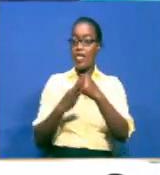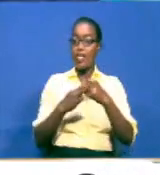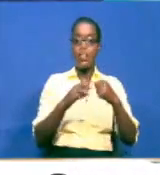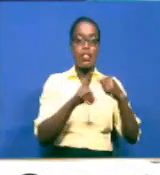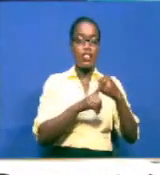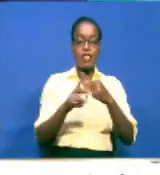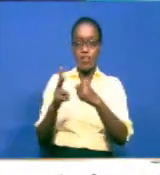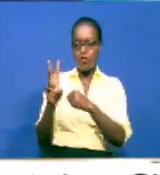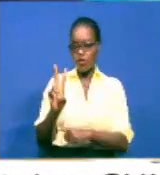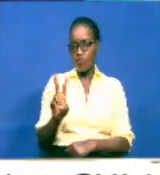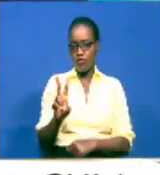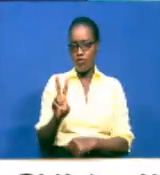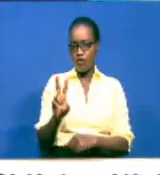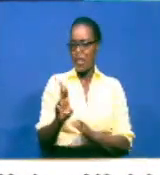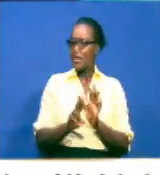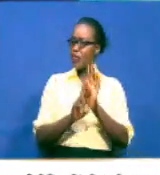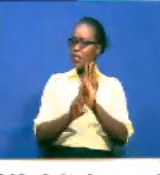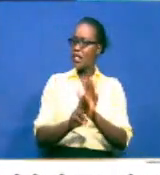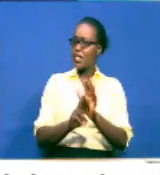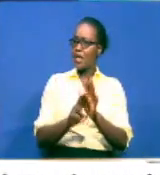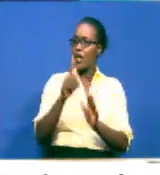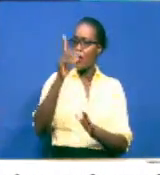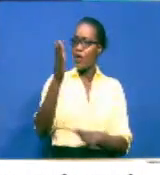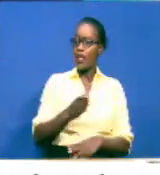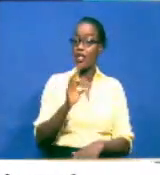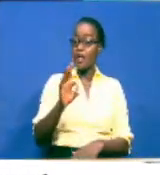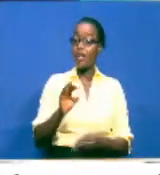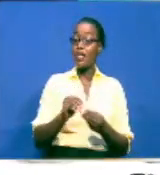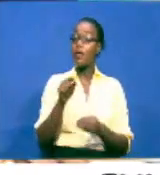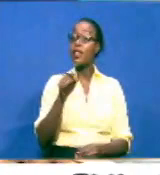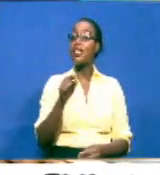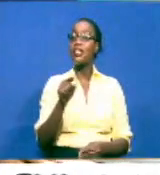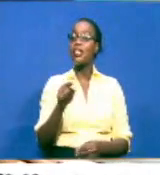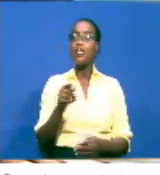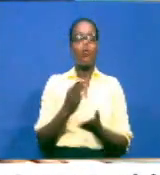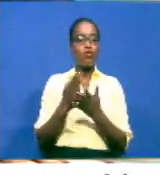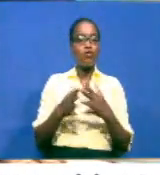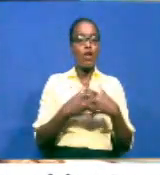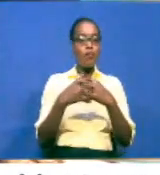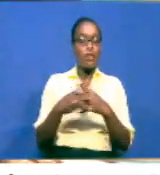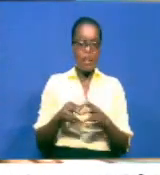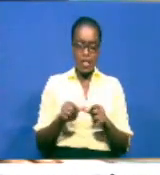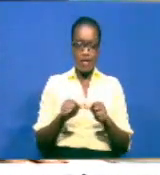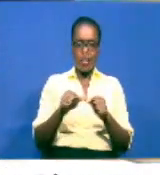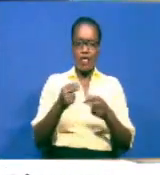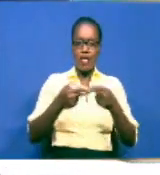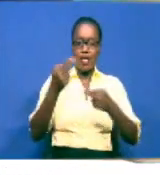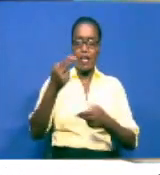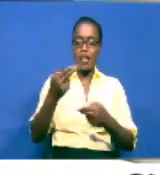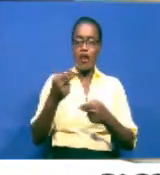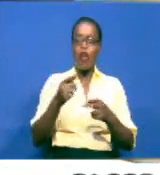992,862, almost representing a third of that number. Of course, USA is still leading with the number of cases, with over a million